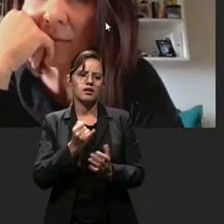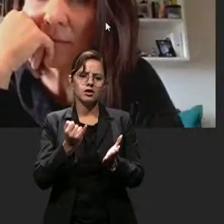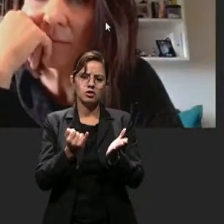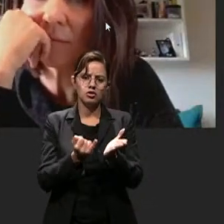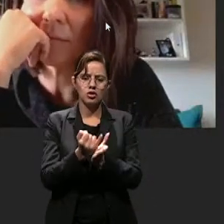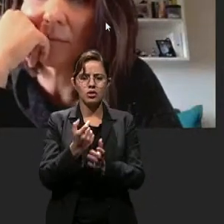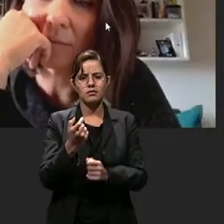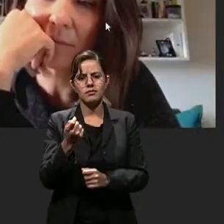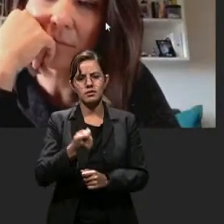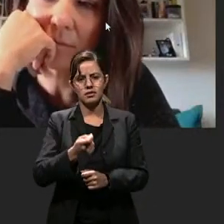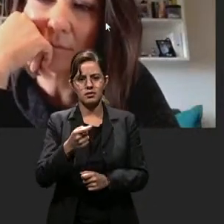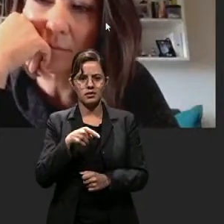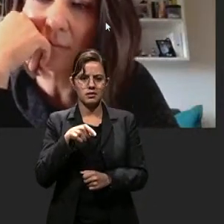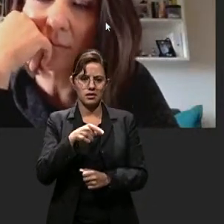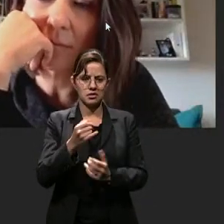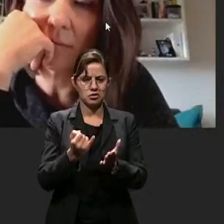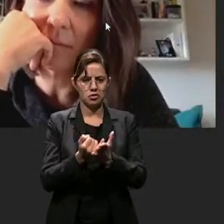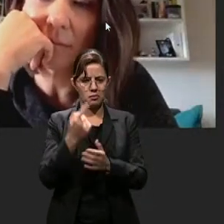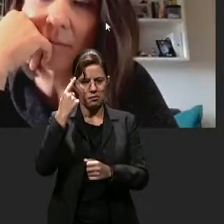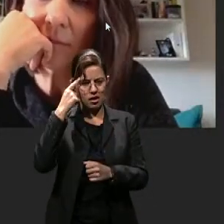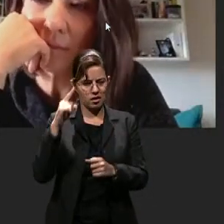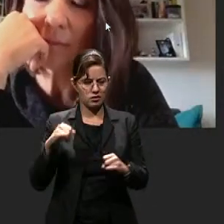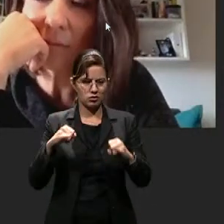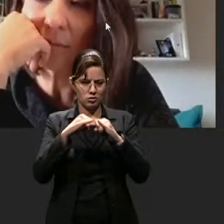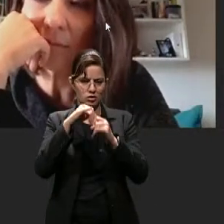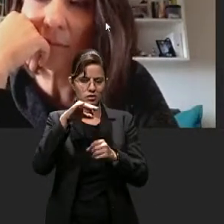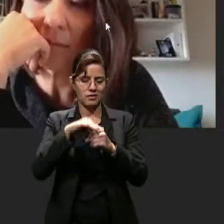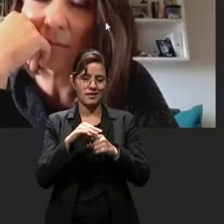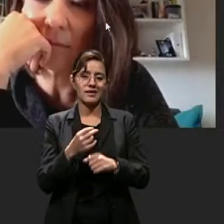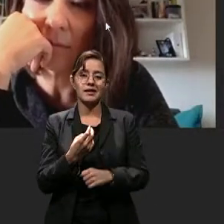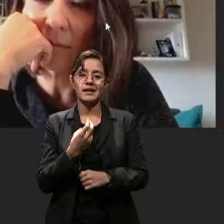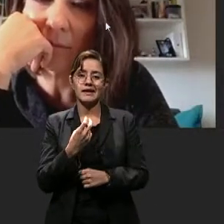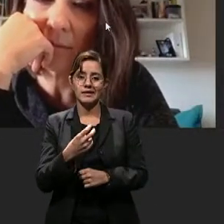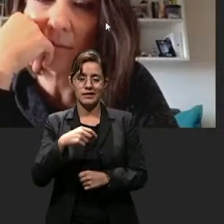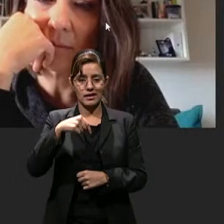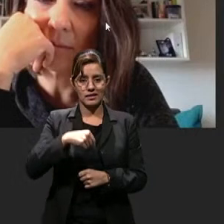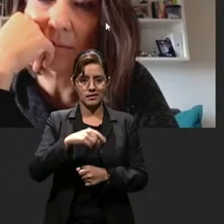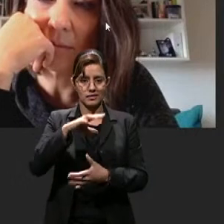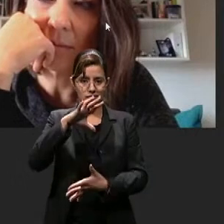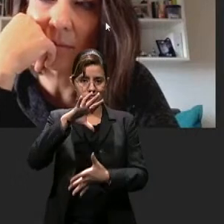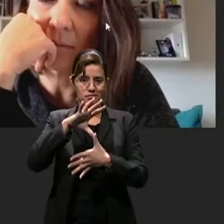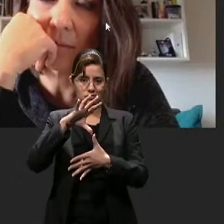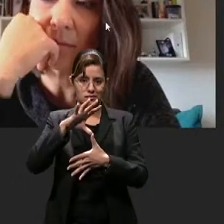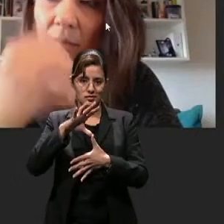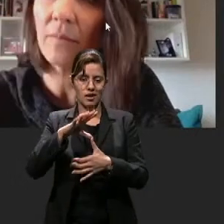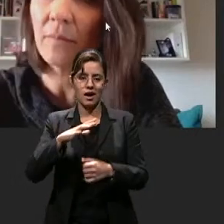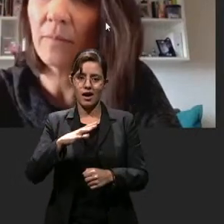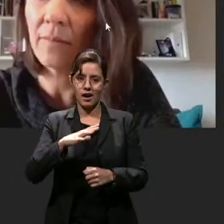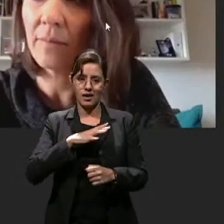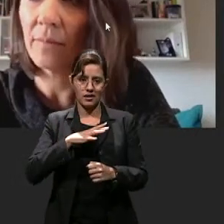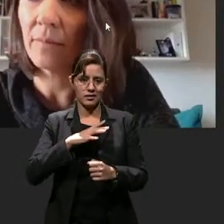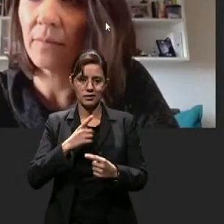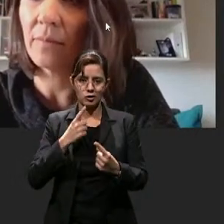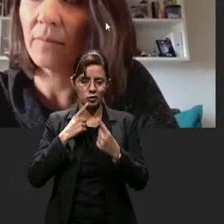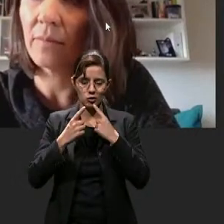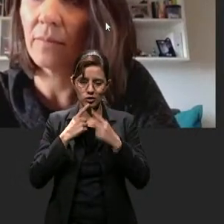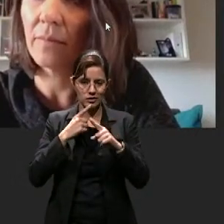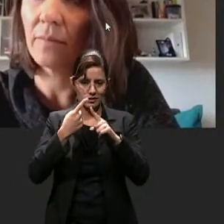And here we are talking about a strong point of debate in Latin